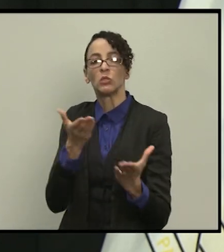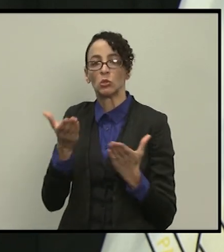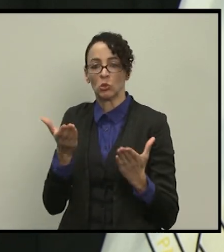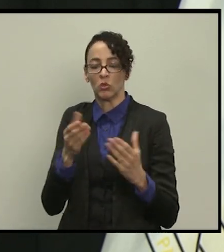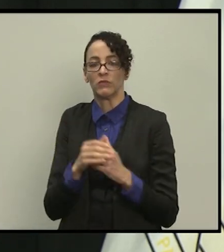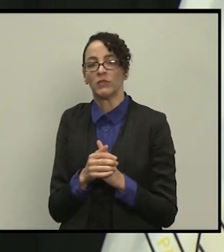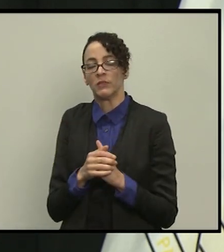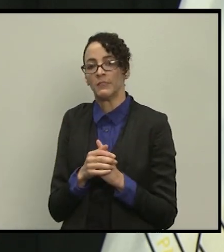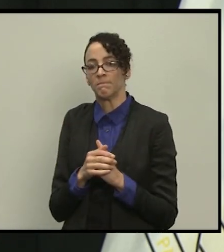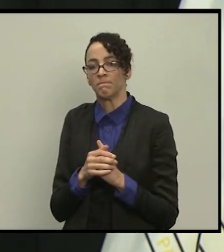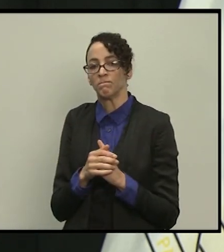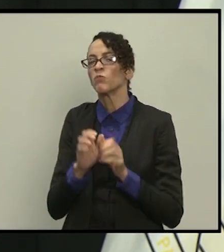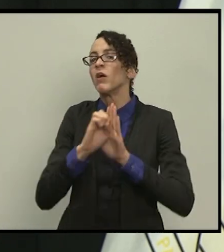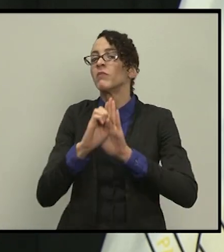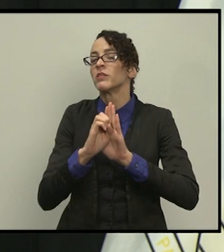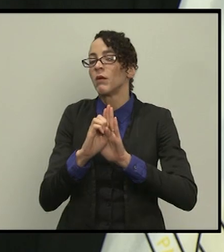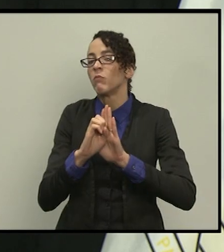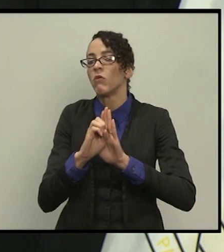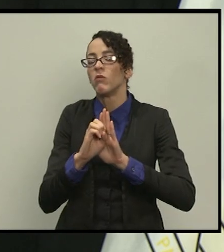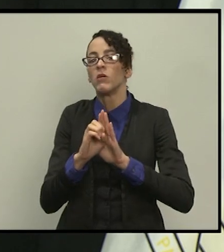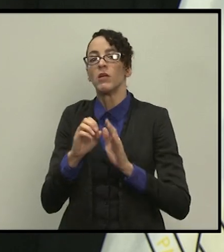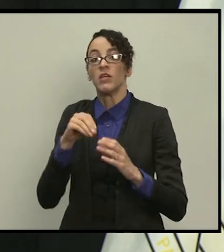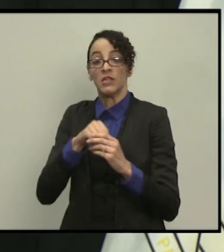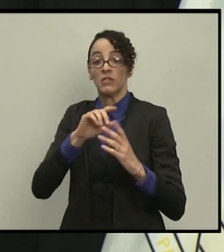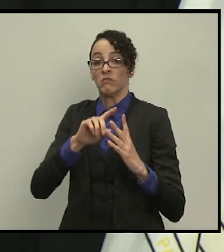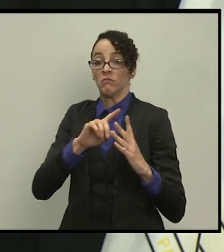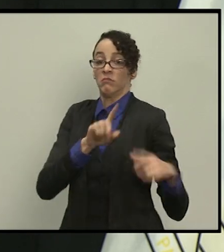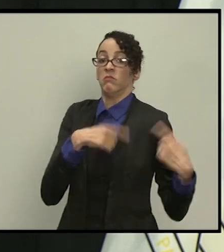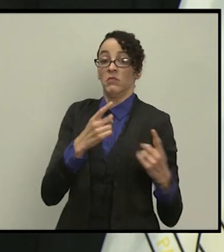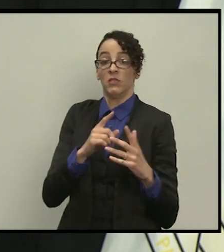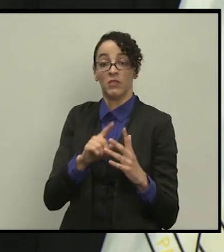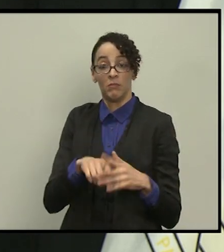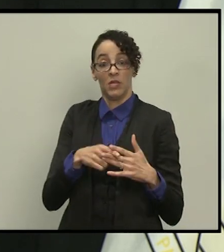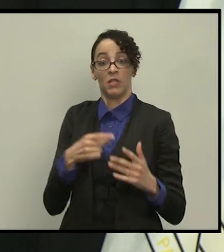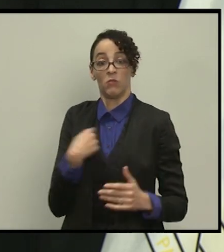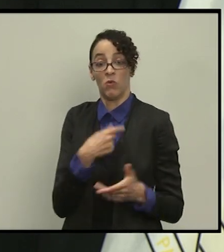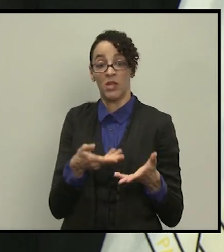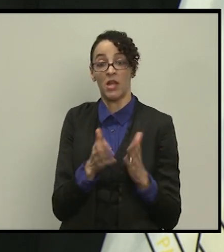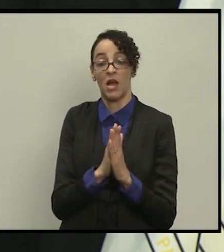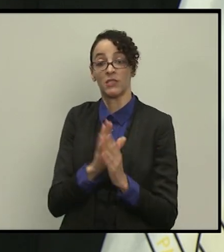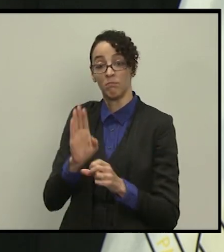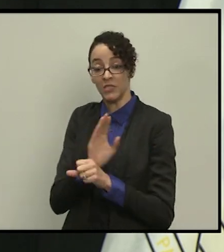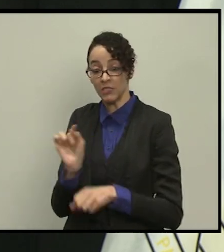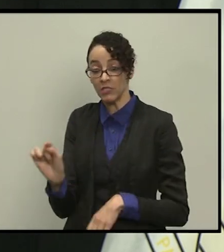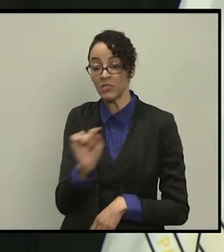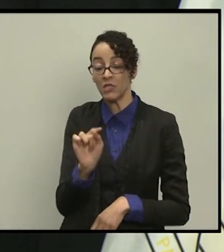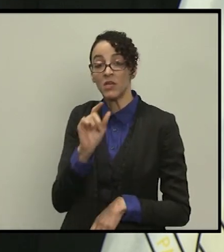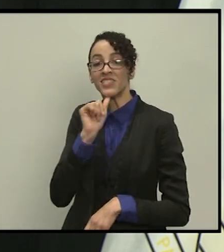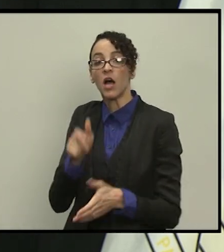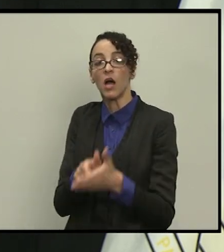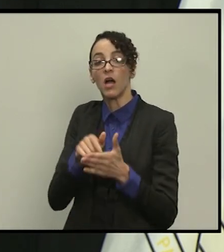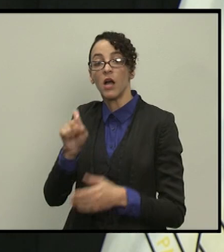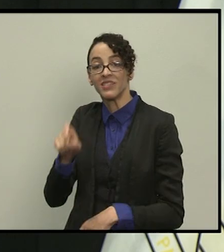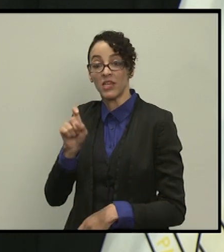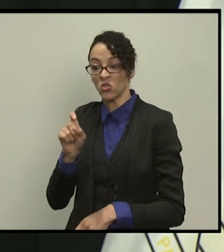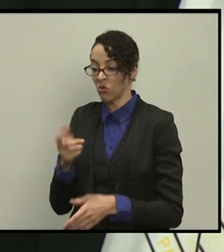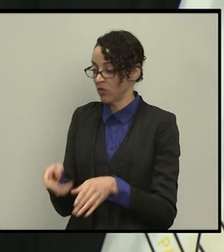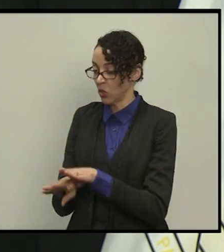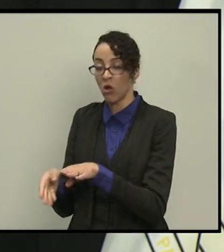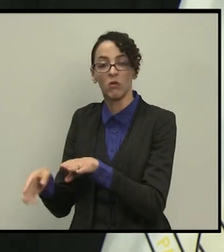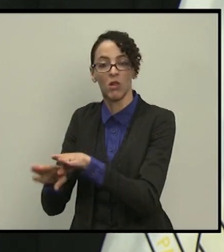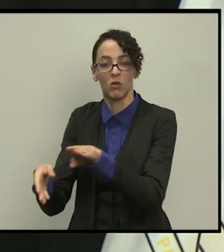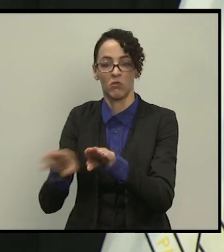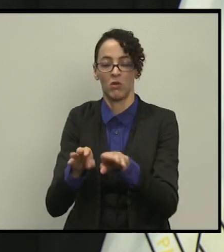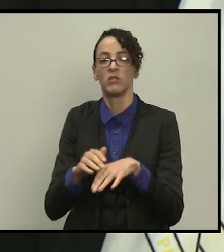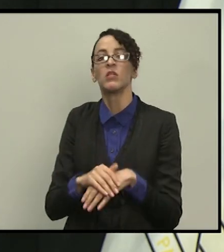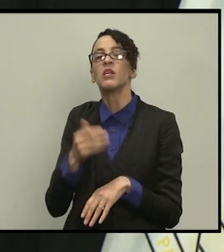the very beginning when we were asking non-essential businesses to close, and we had a number of nail